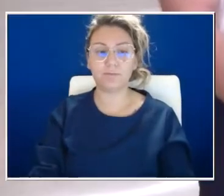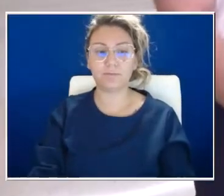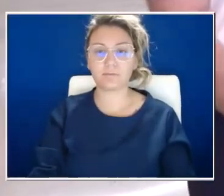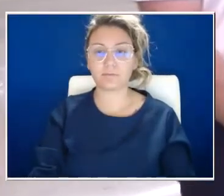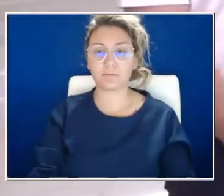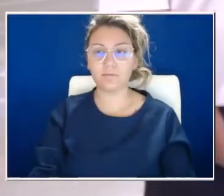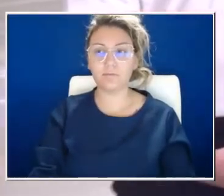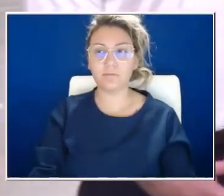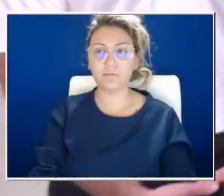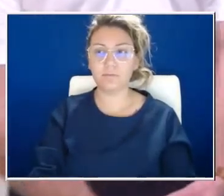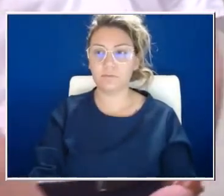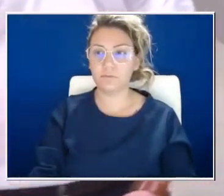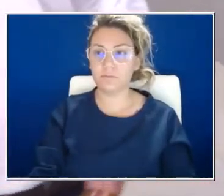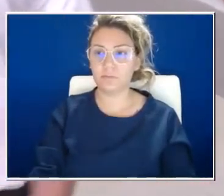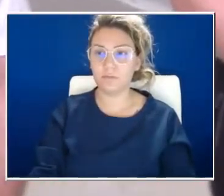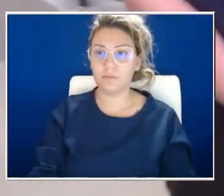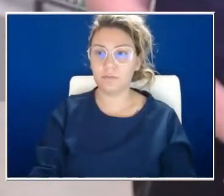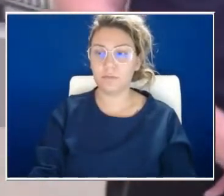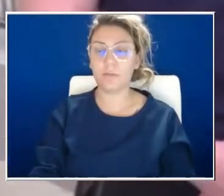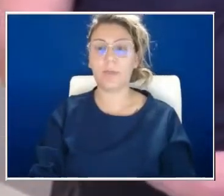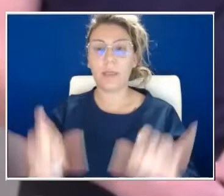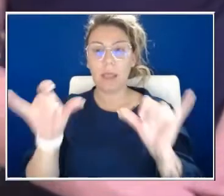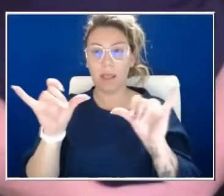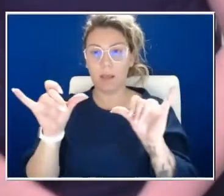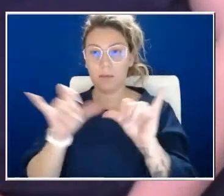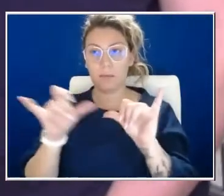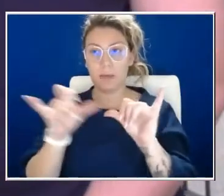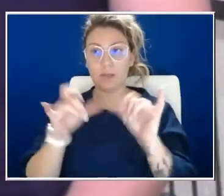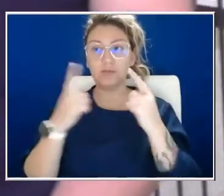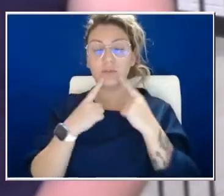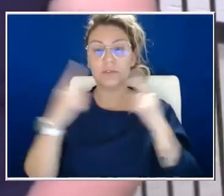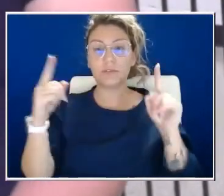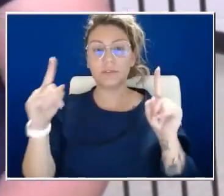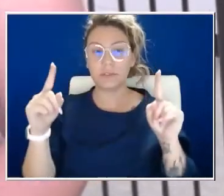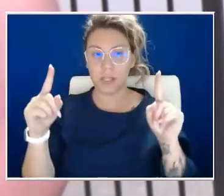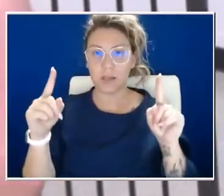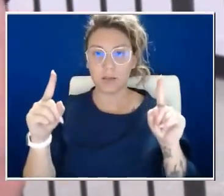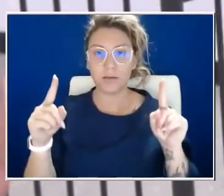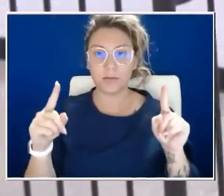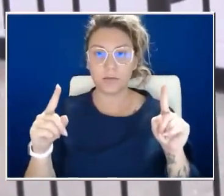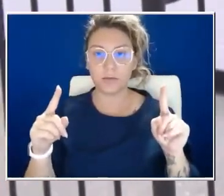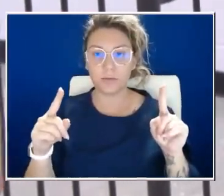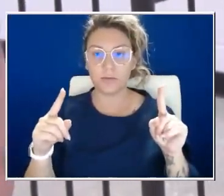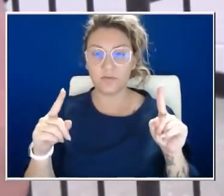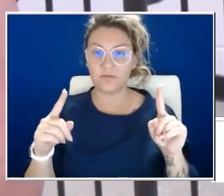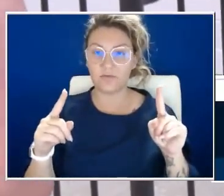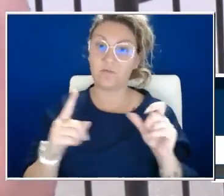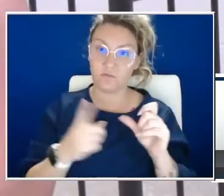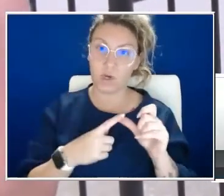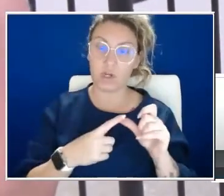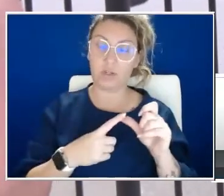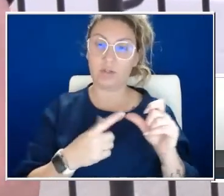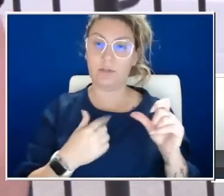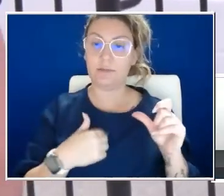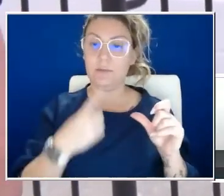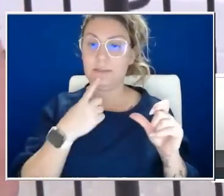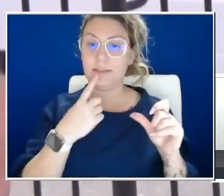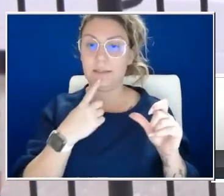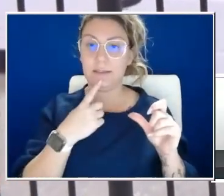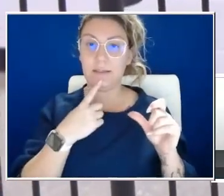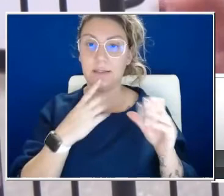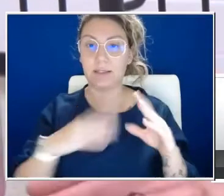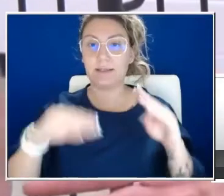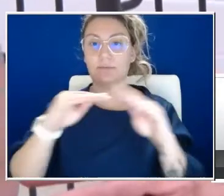Well, measuring success, number one, I would say, is it more efficient for my